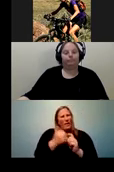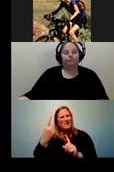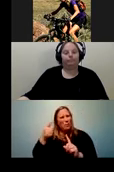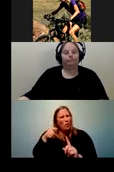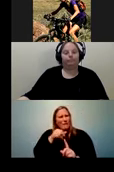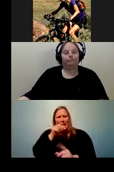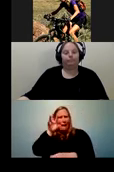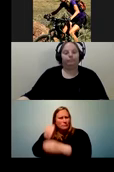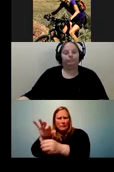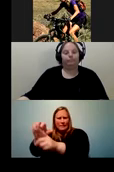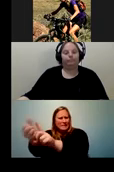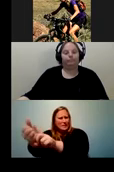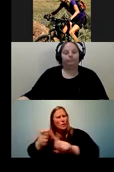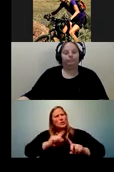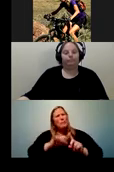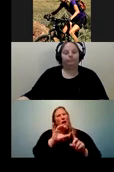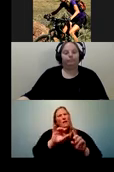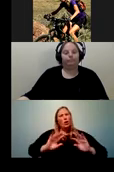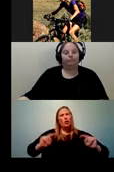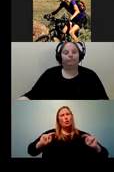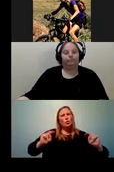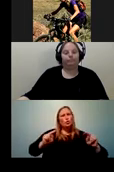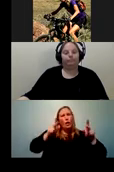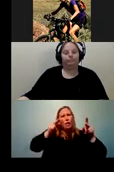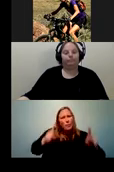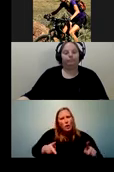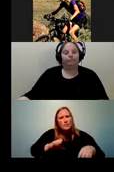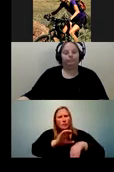who can have a clean perspective, right? Consult with someone.